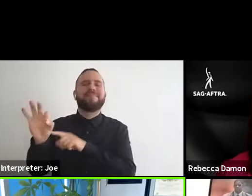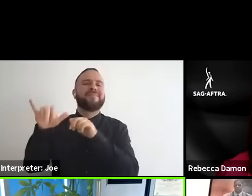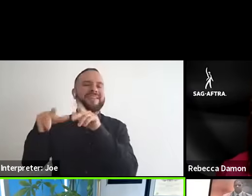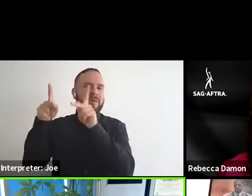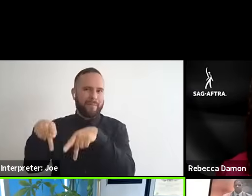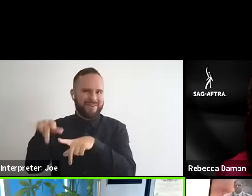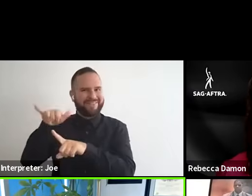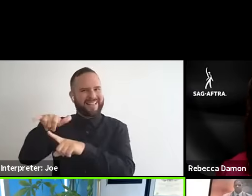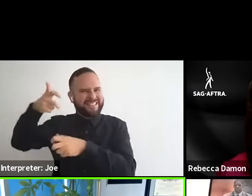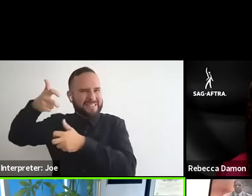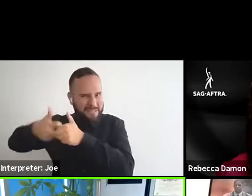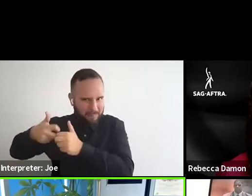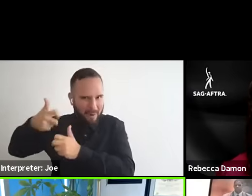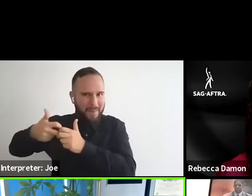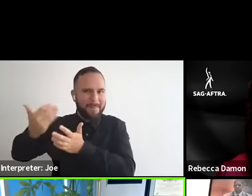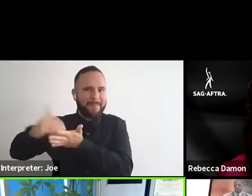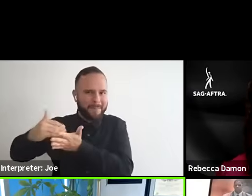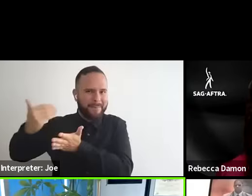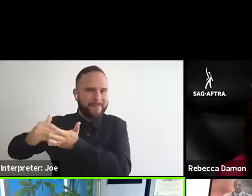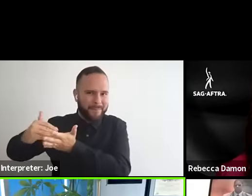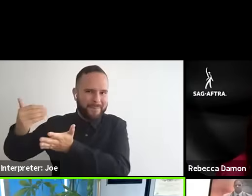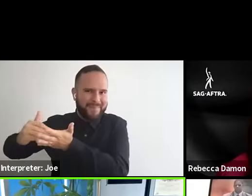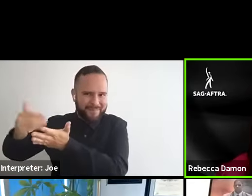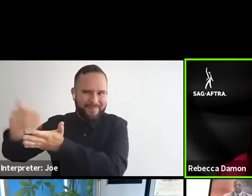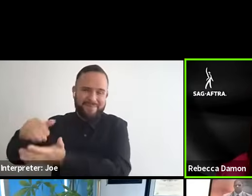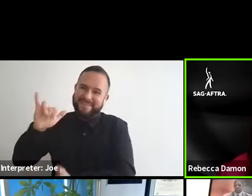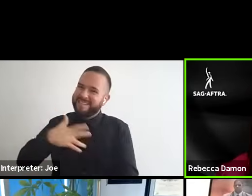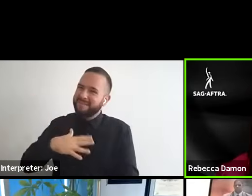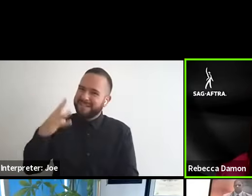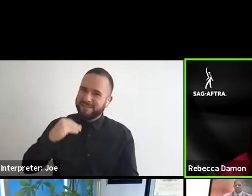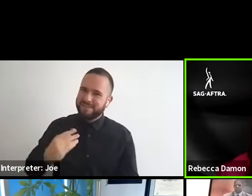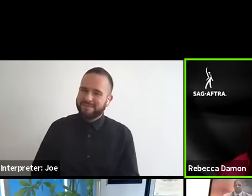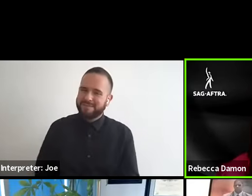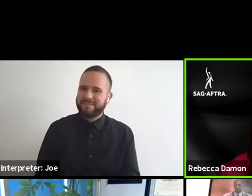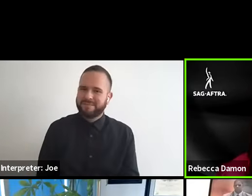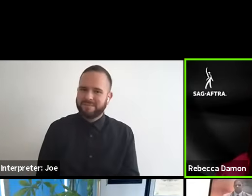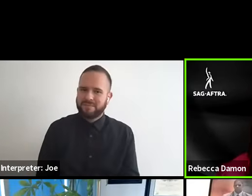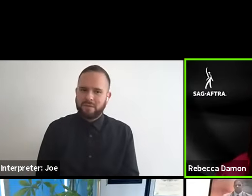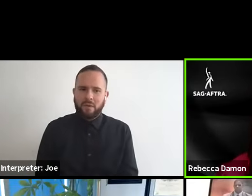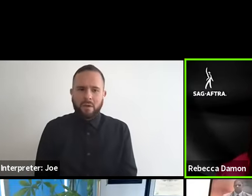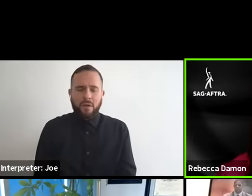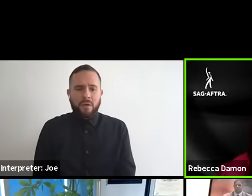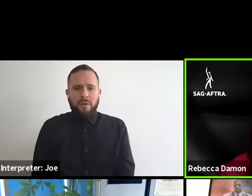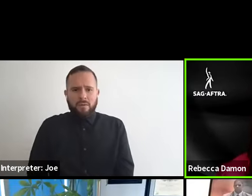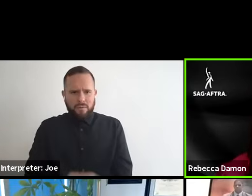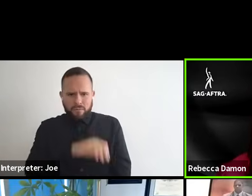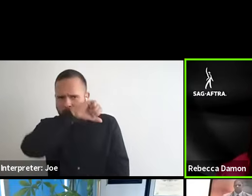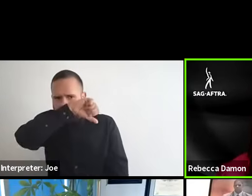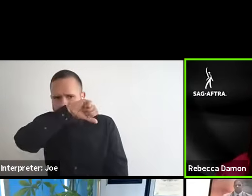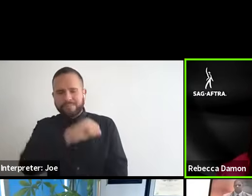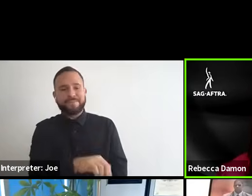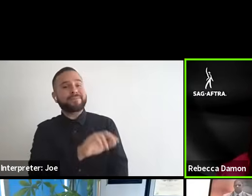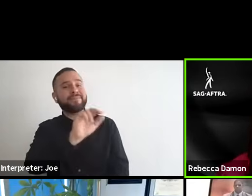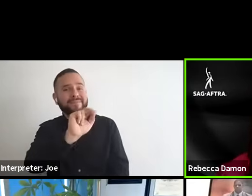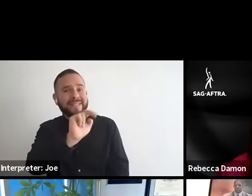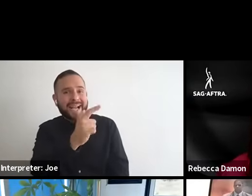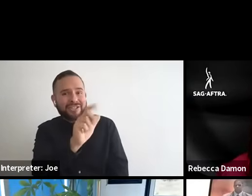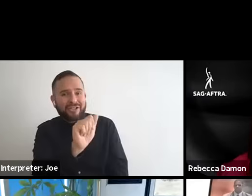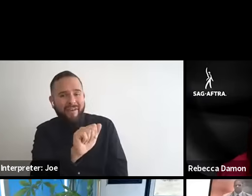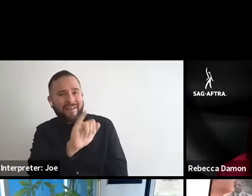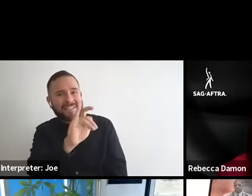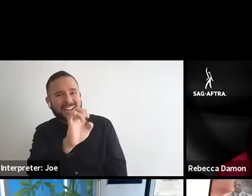my experience. That's great. Angela, Jennifer, did you want to add anything?